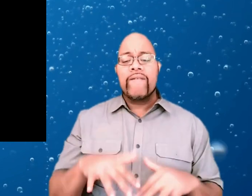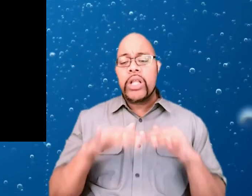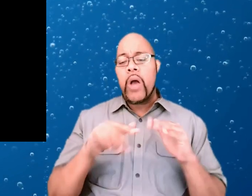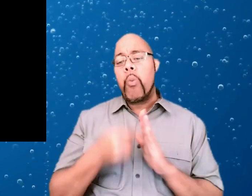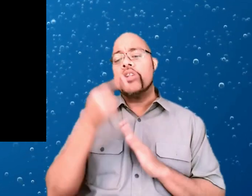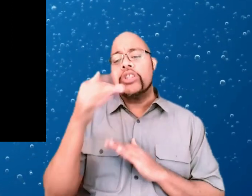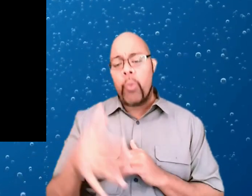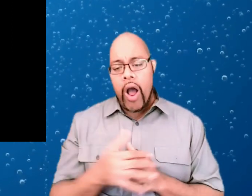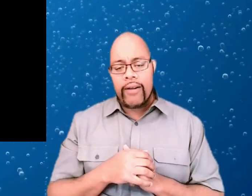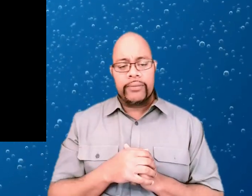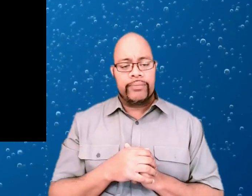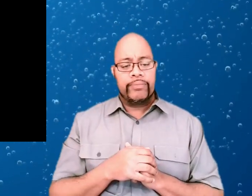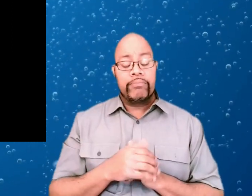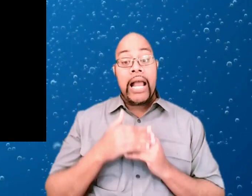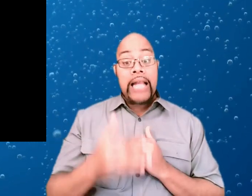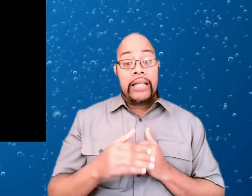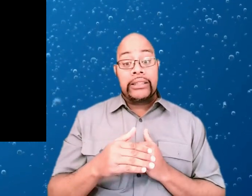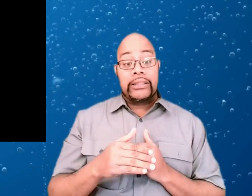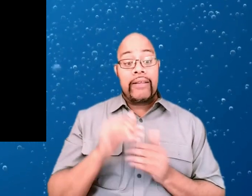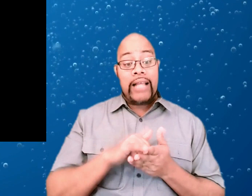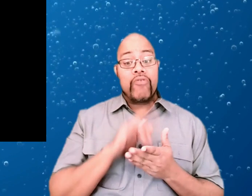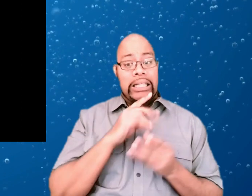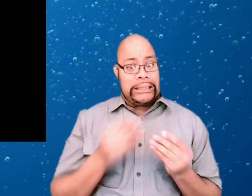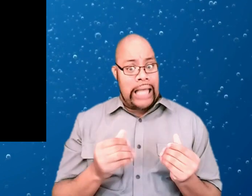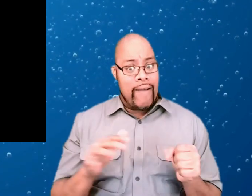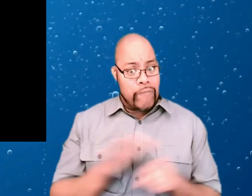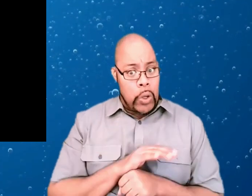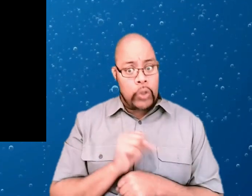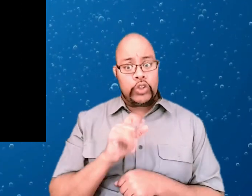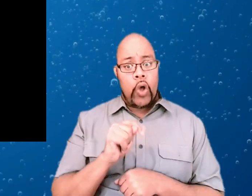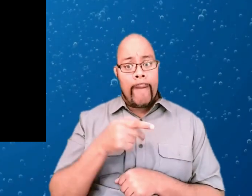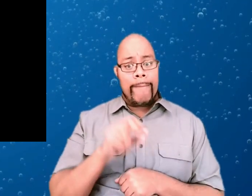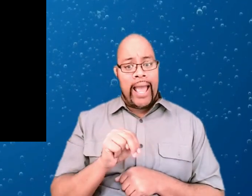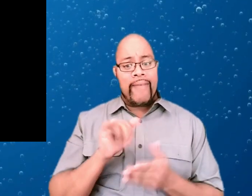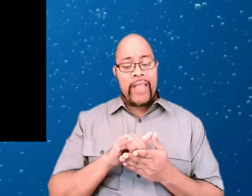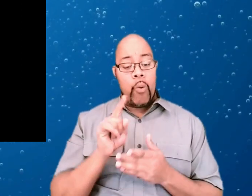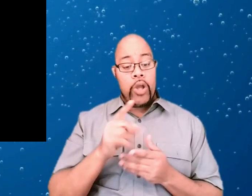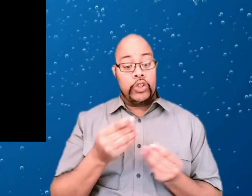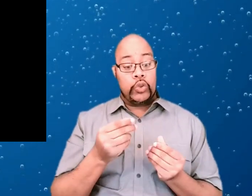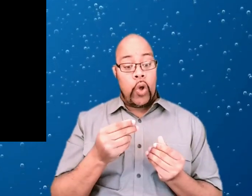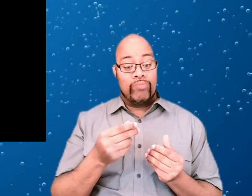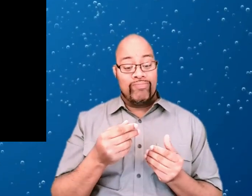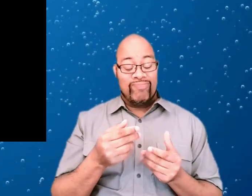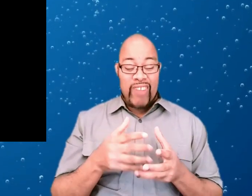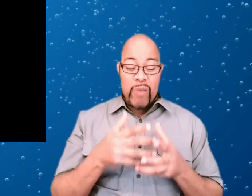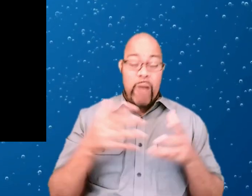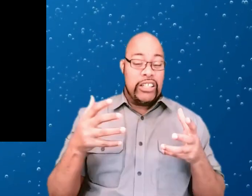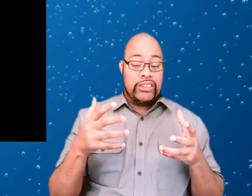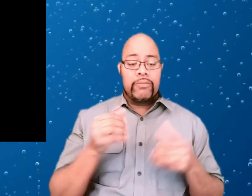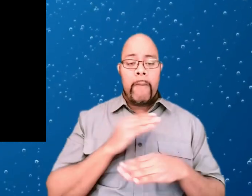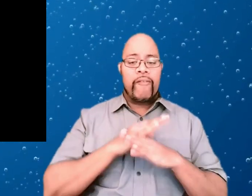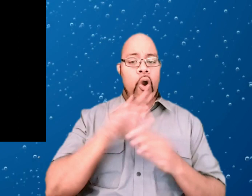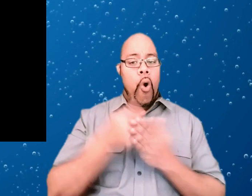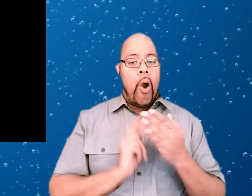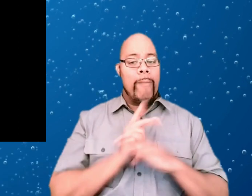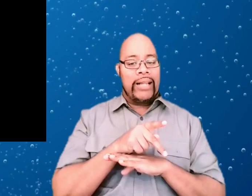flooded occasionally. Next are the bare sandy areas known as salt pans, which occur where the salt concentration has become great enough to